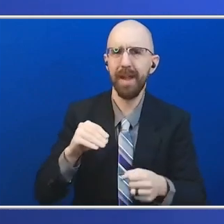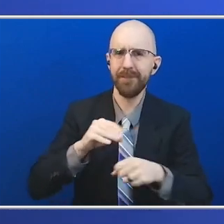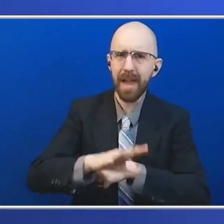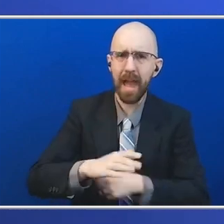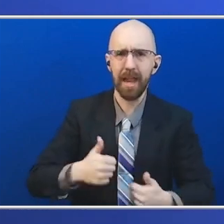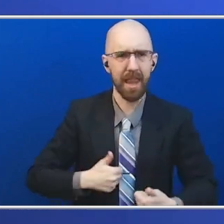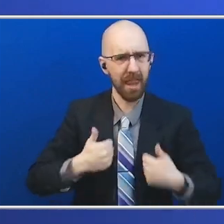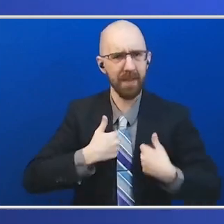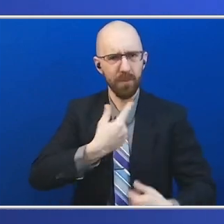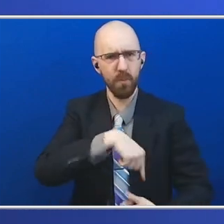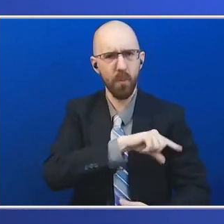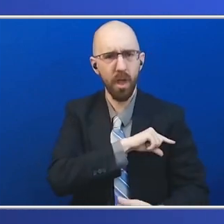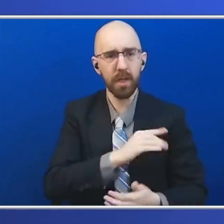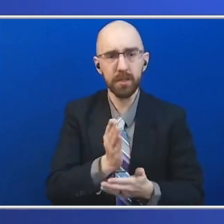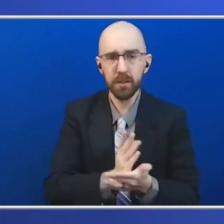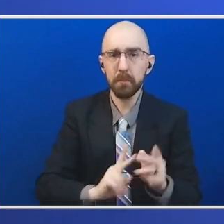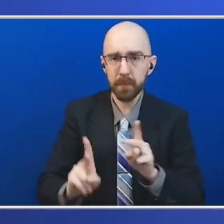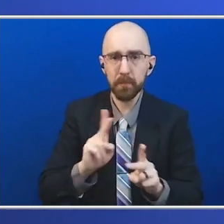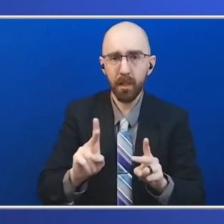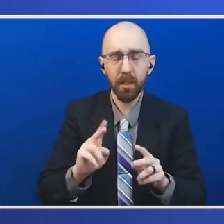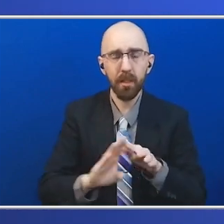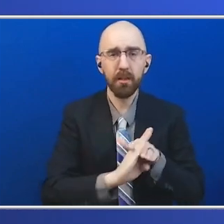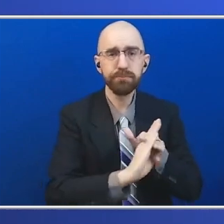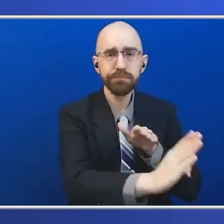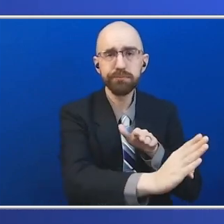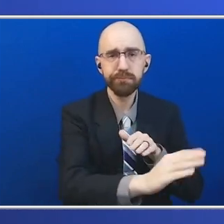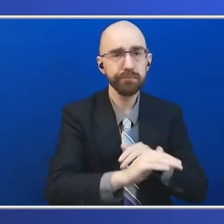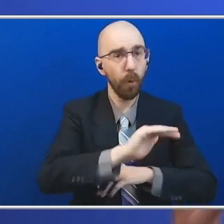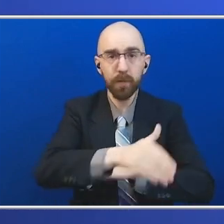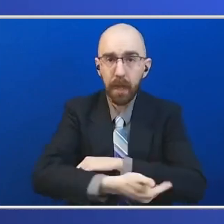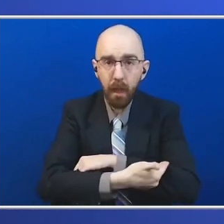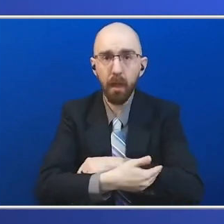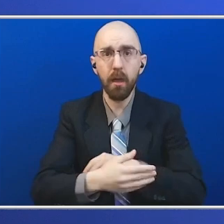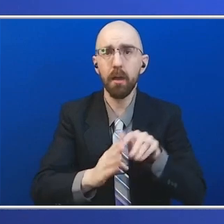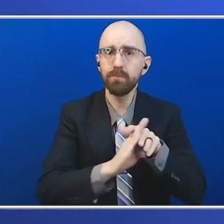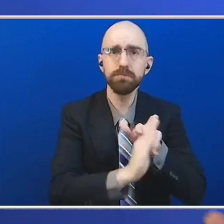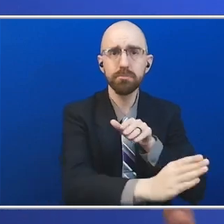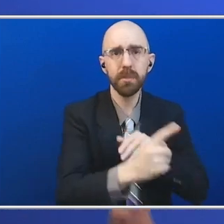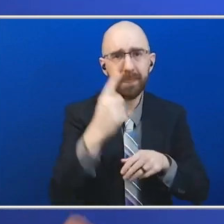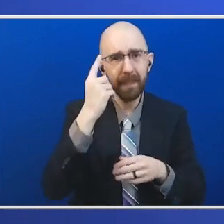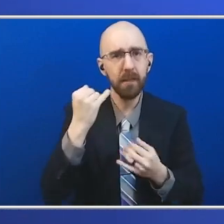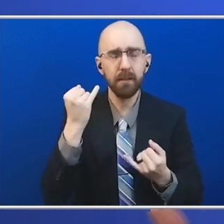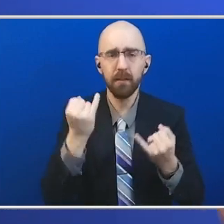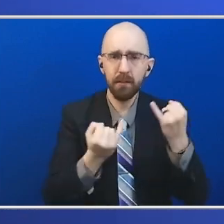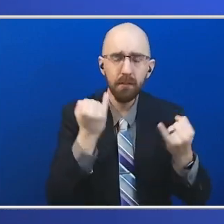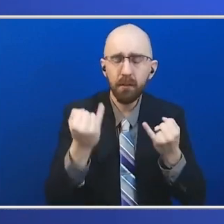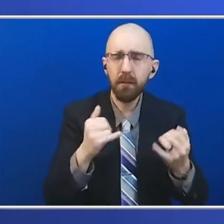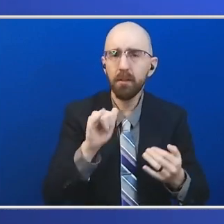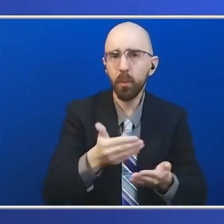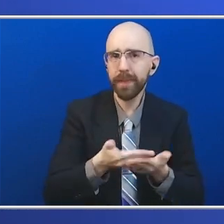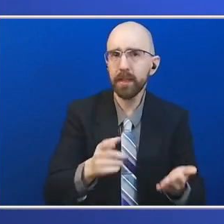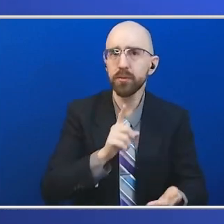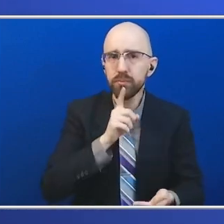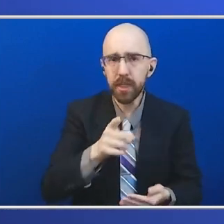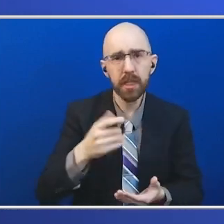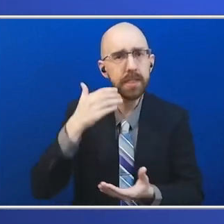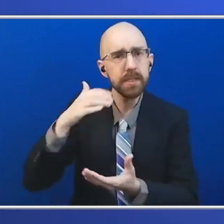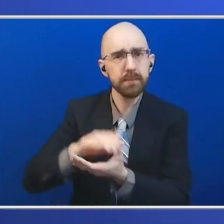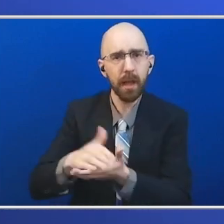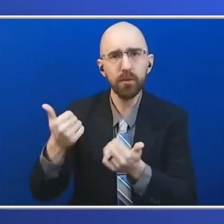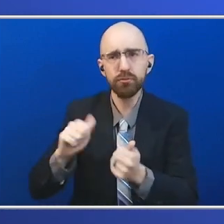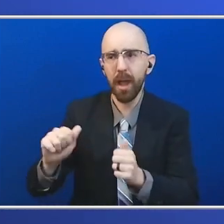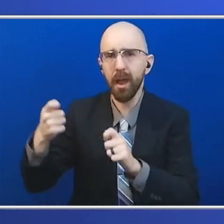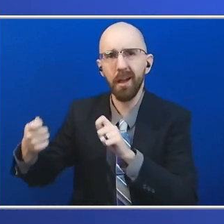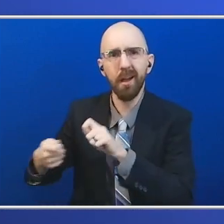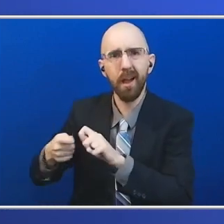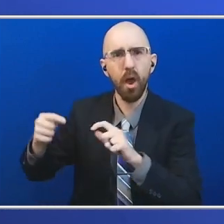people may actually run out of the house in the middle of the night thinking that these delusions are real, the spouse is trying to hurt them, or someone in the house is